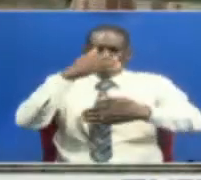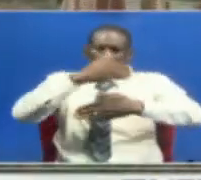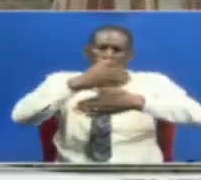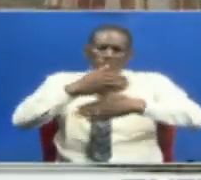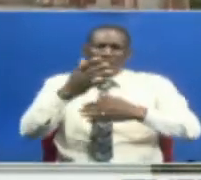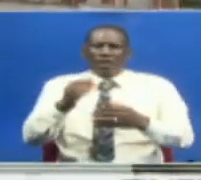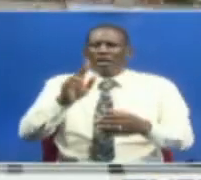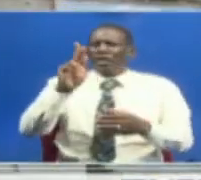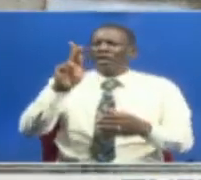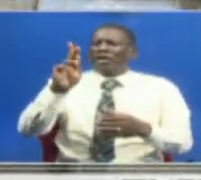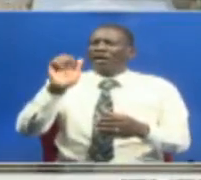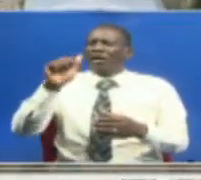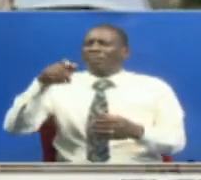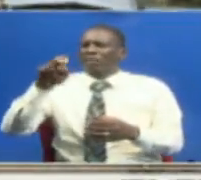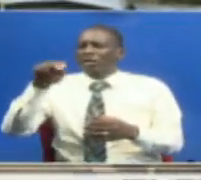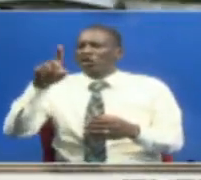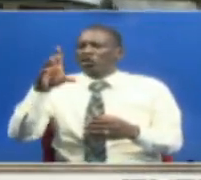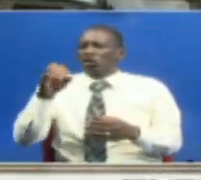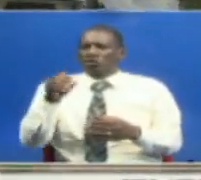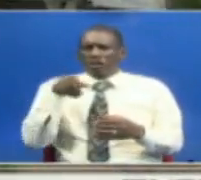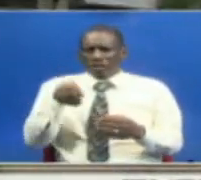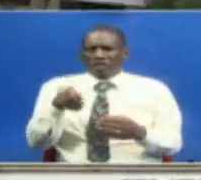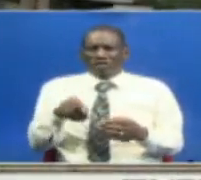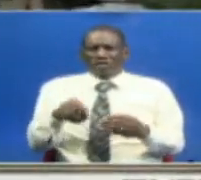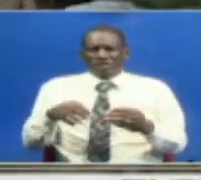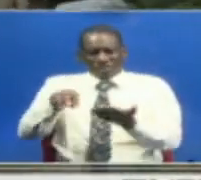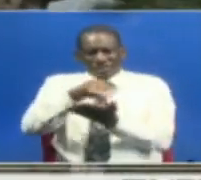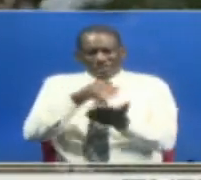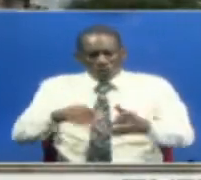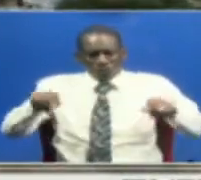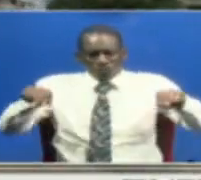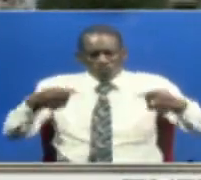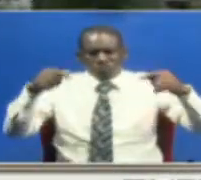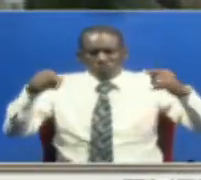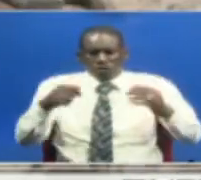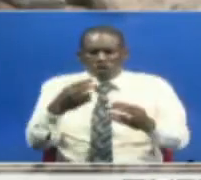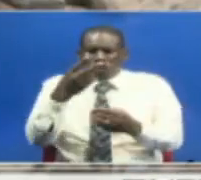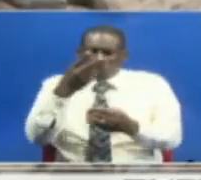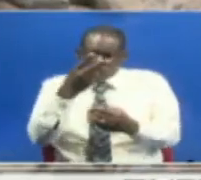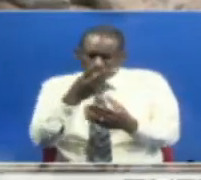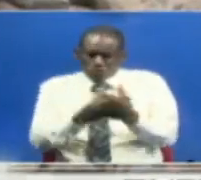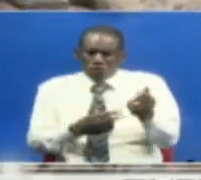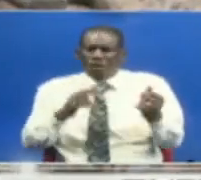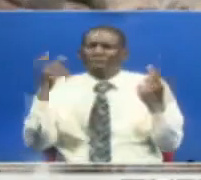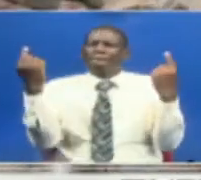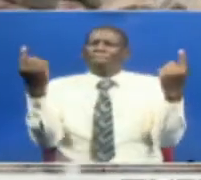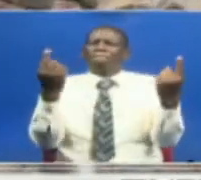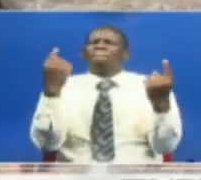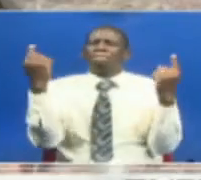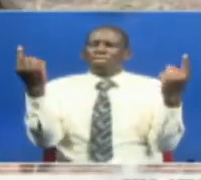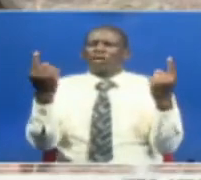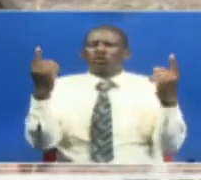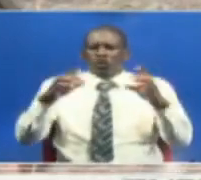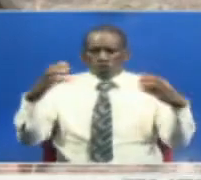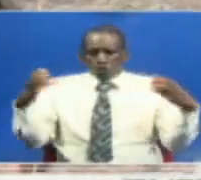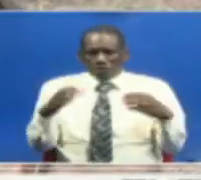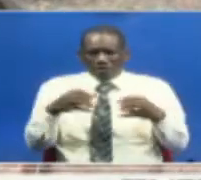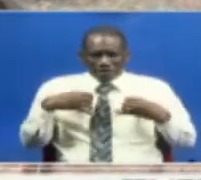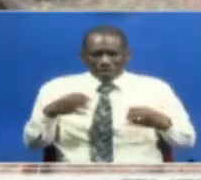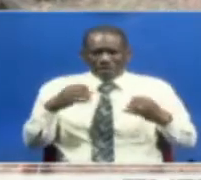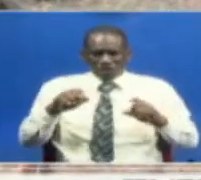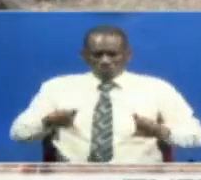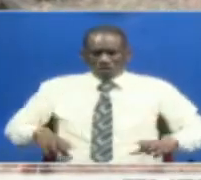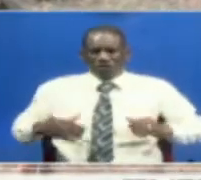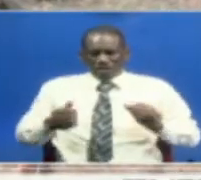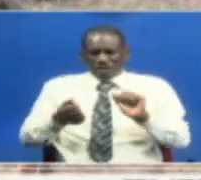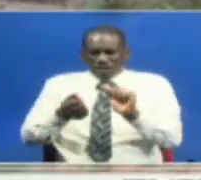Kapedo has been at the center of bloody clashes between these two pastoralist communities, struggling to survive in a changing environment